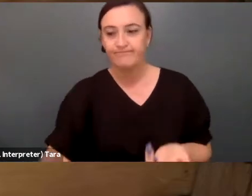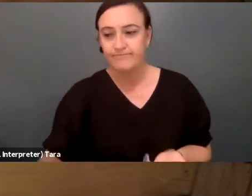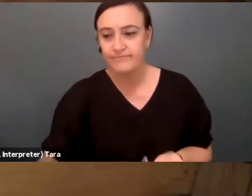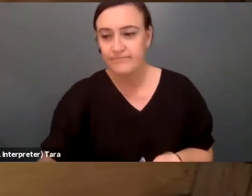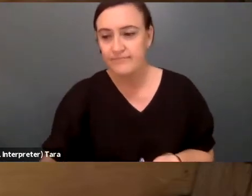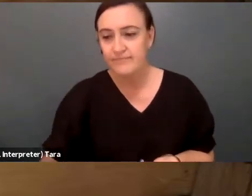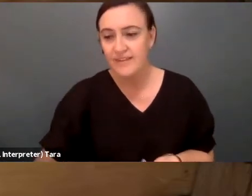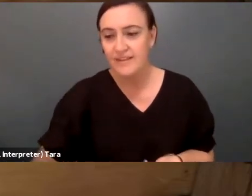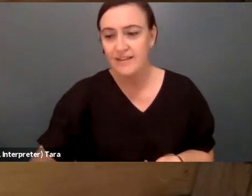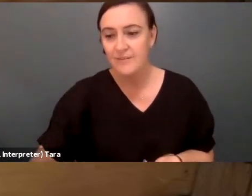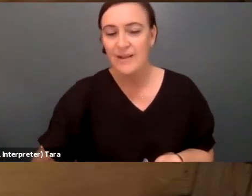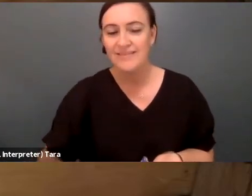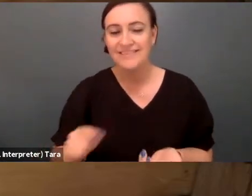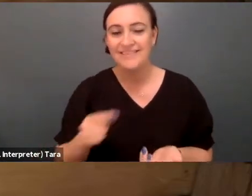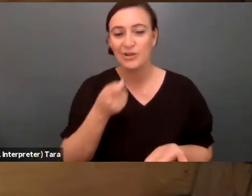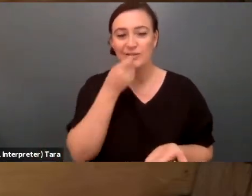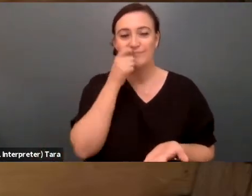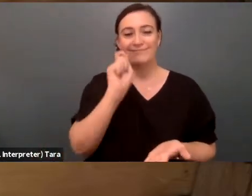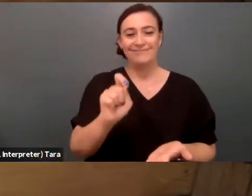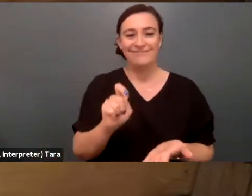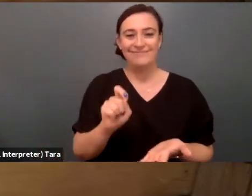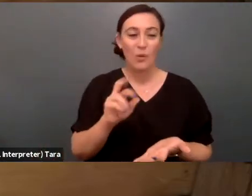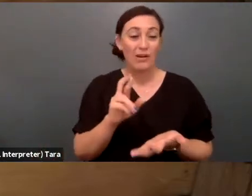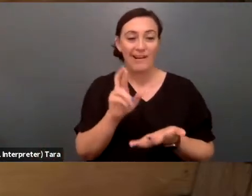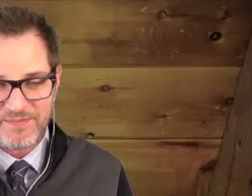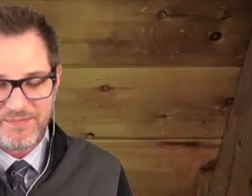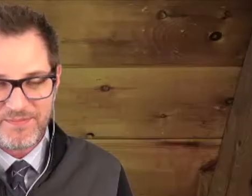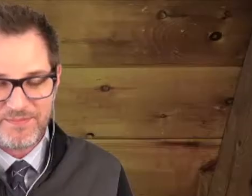words and put a period there, or a question mark. I will stop there.